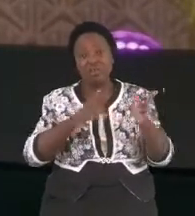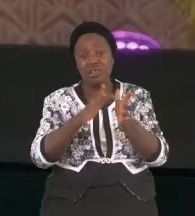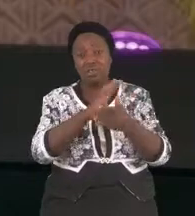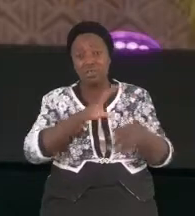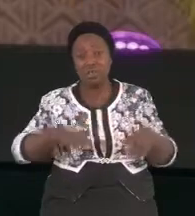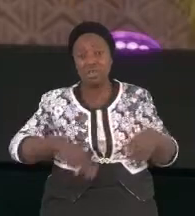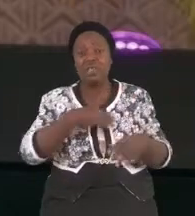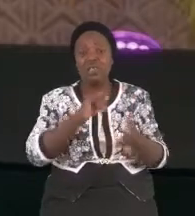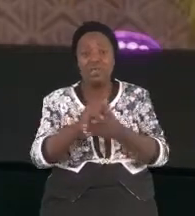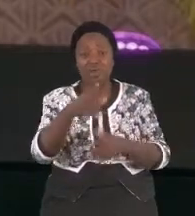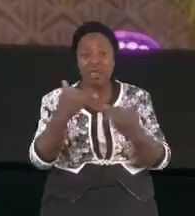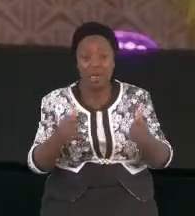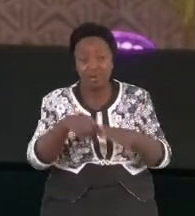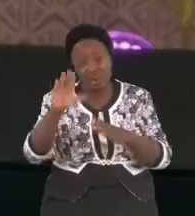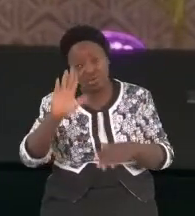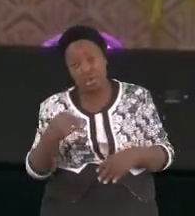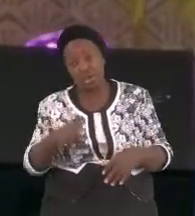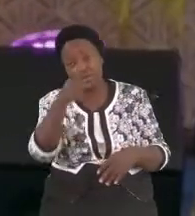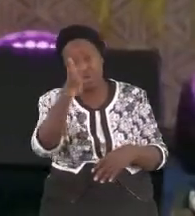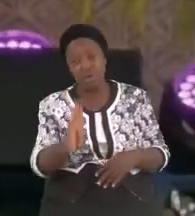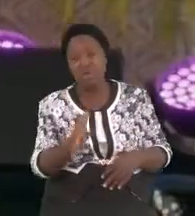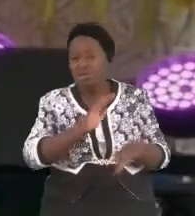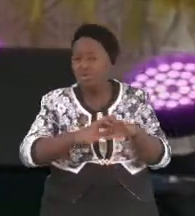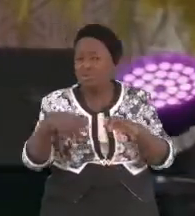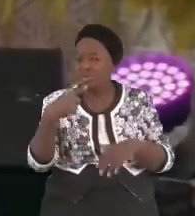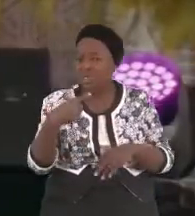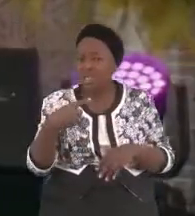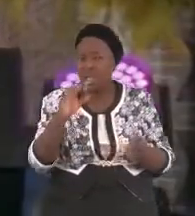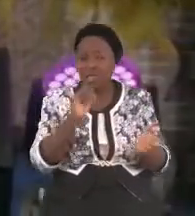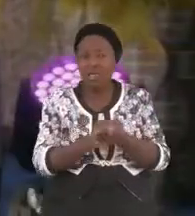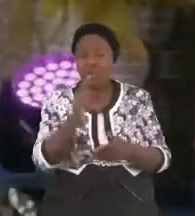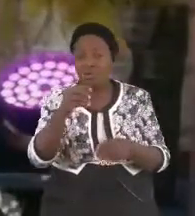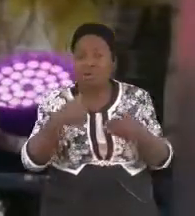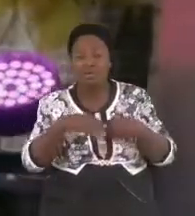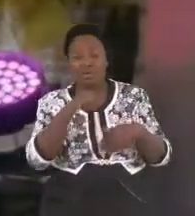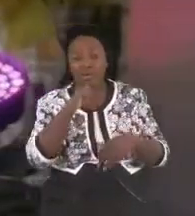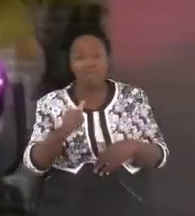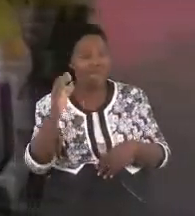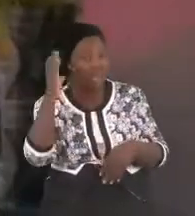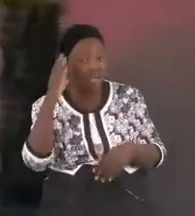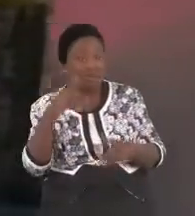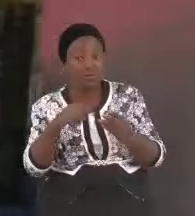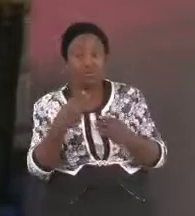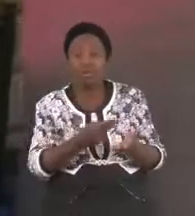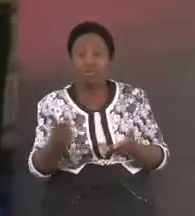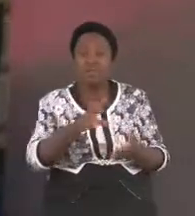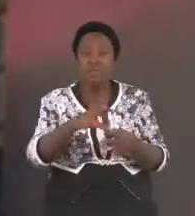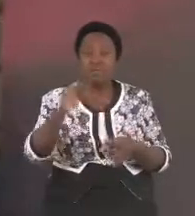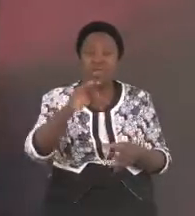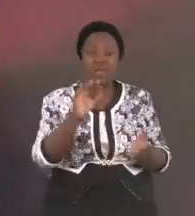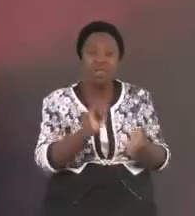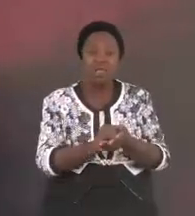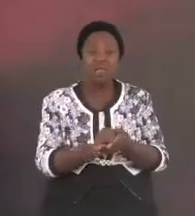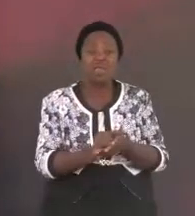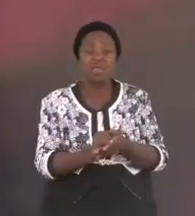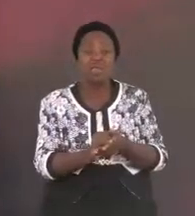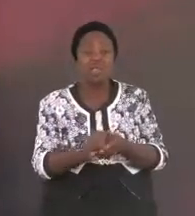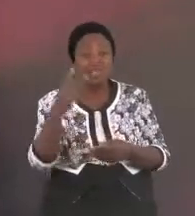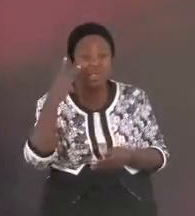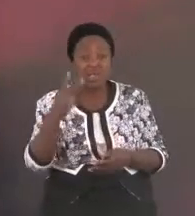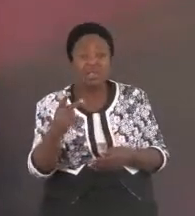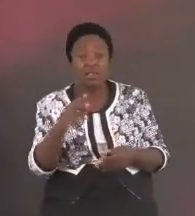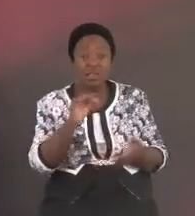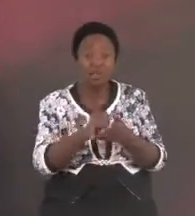a child of God. Don't say that you have not heard of the Holy Ghost that the Lord gives unto his own